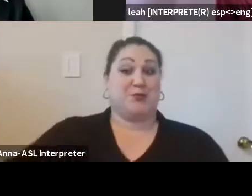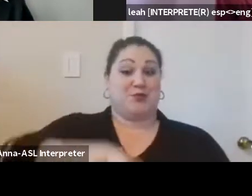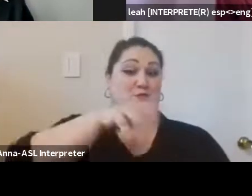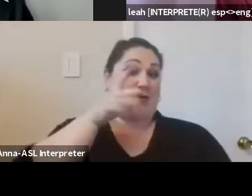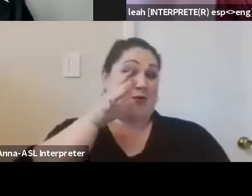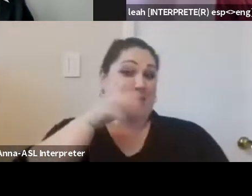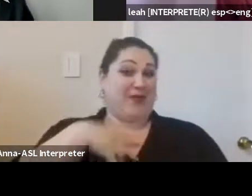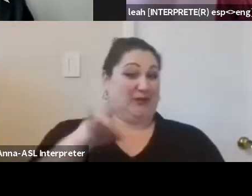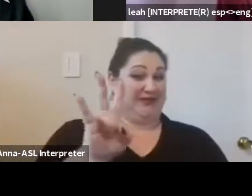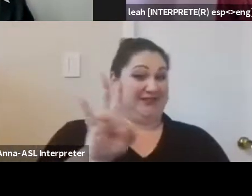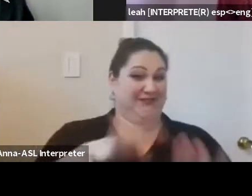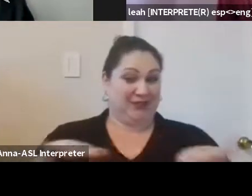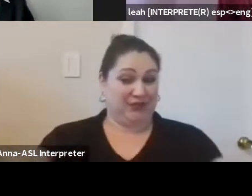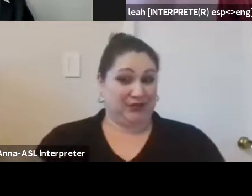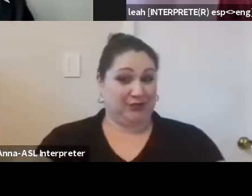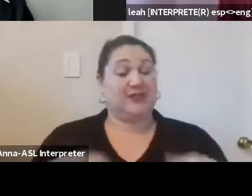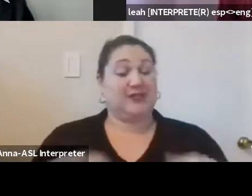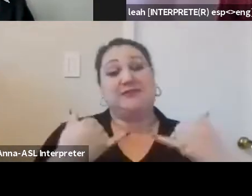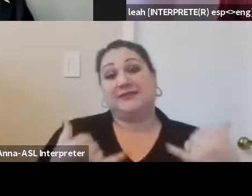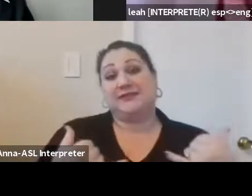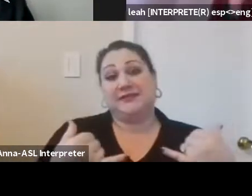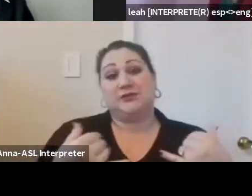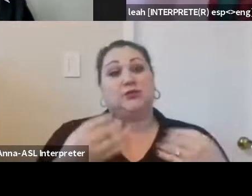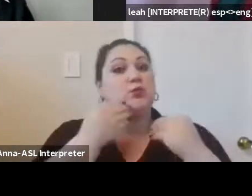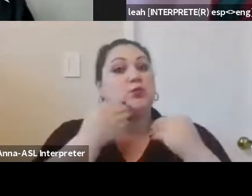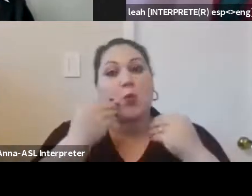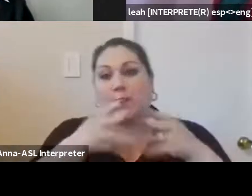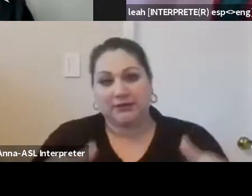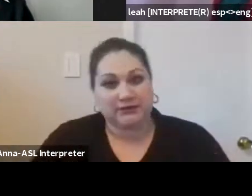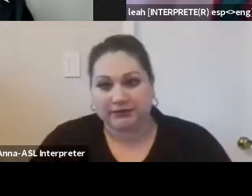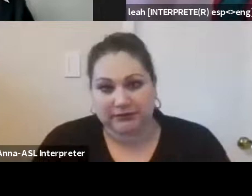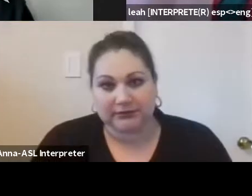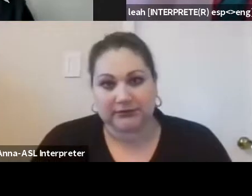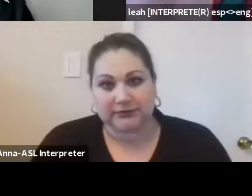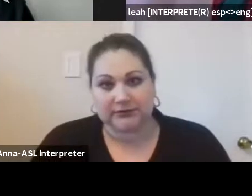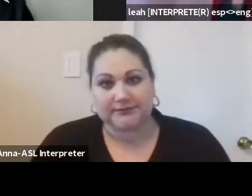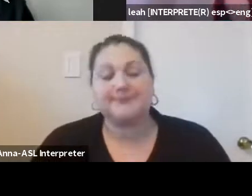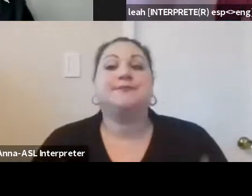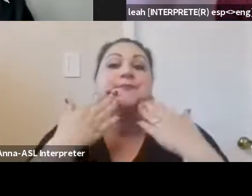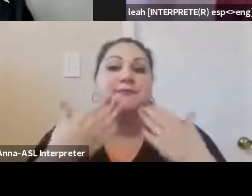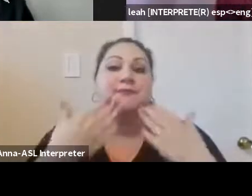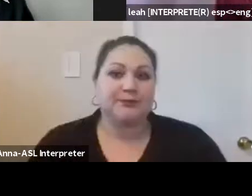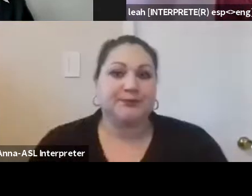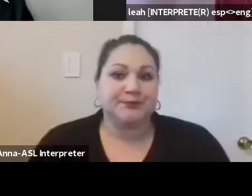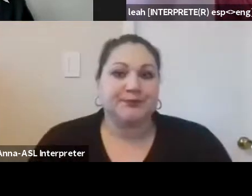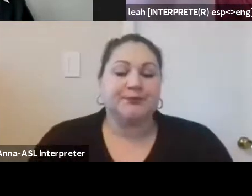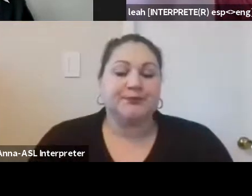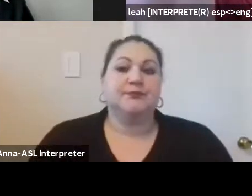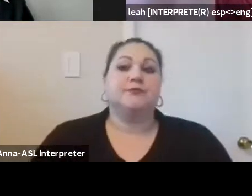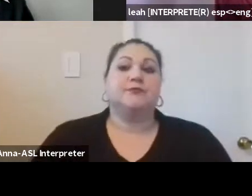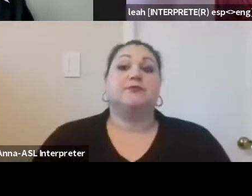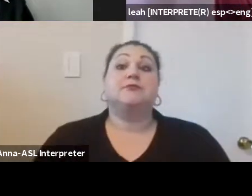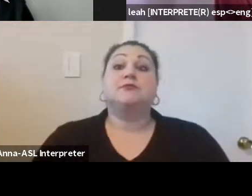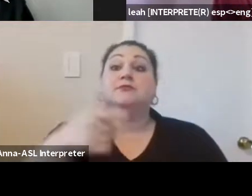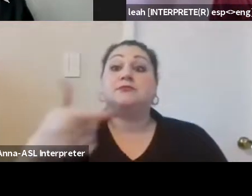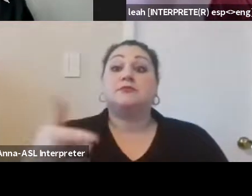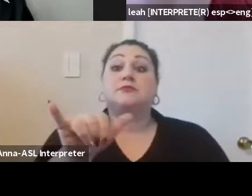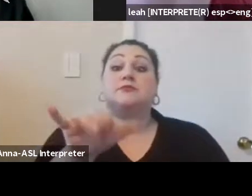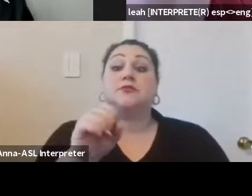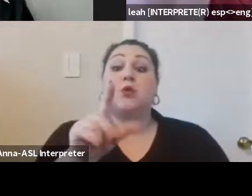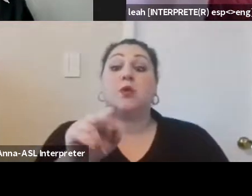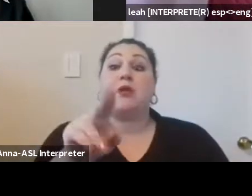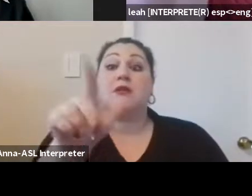we're currently homeless. Thank you for sharing. Yolanda, will you share with us now?